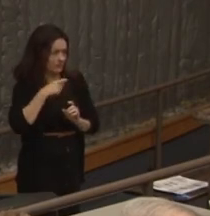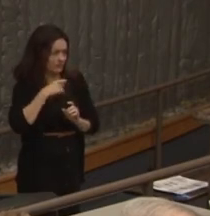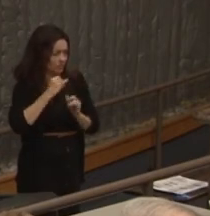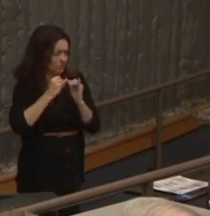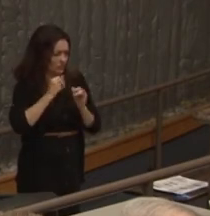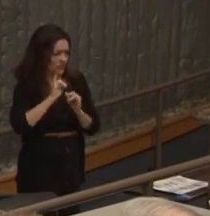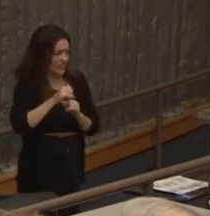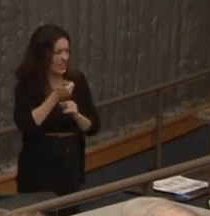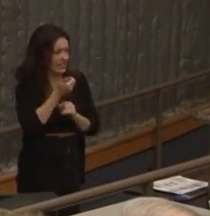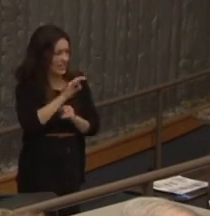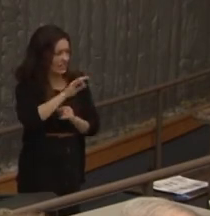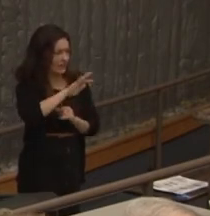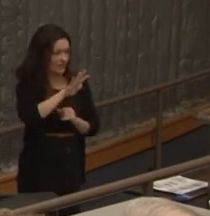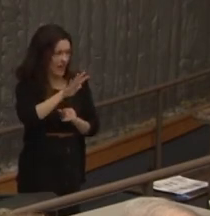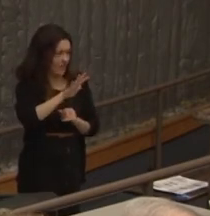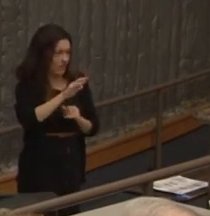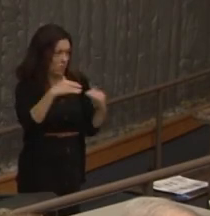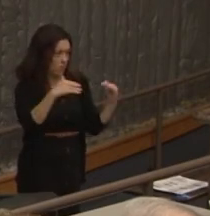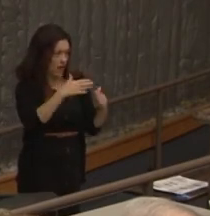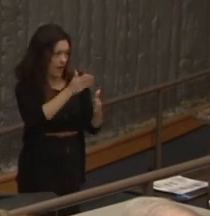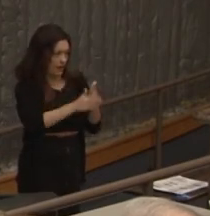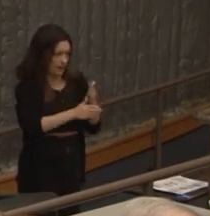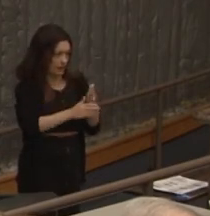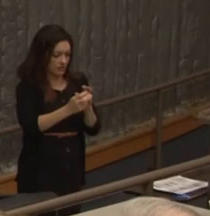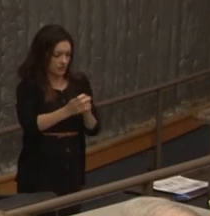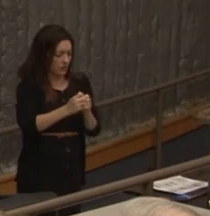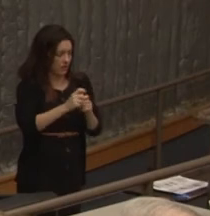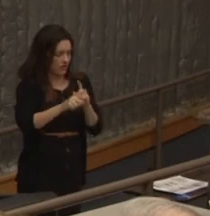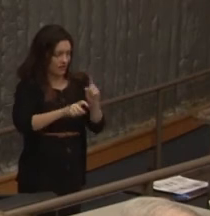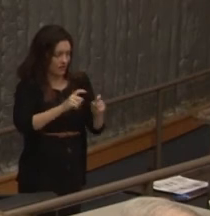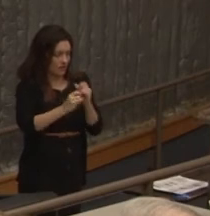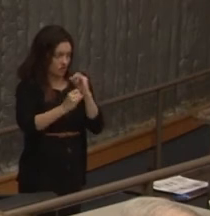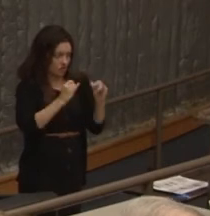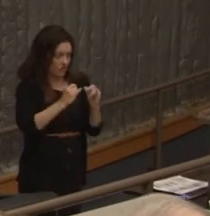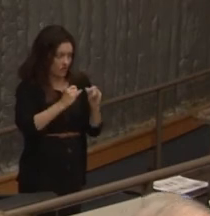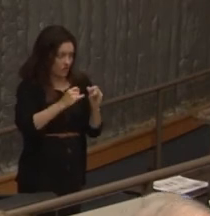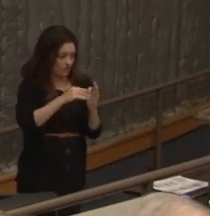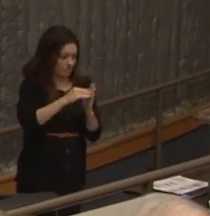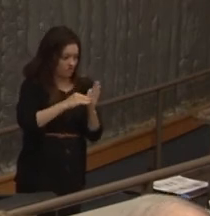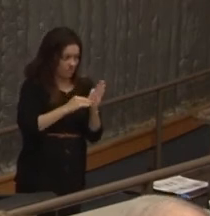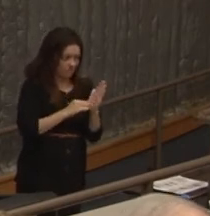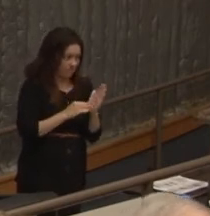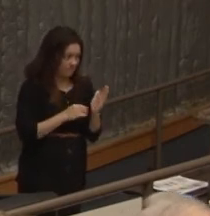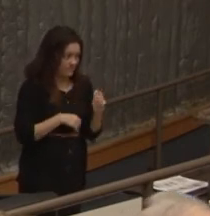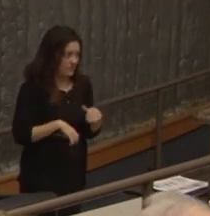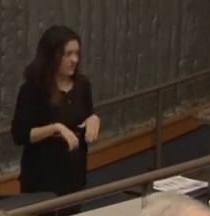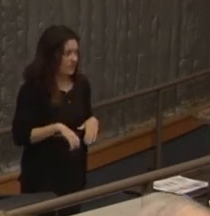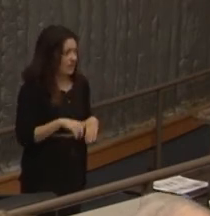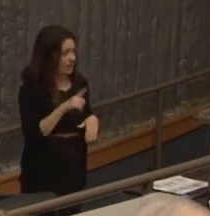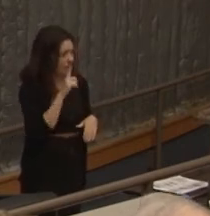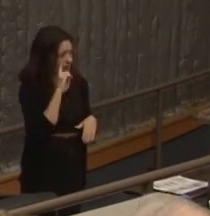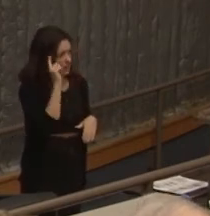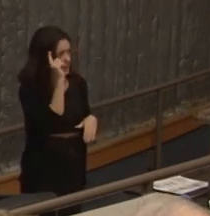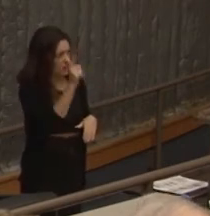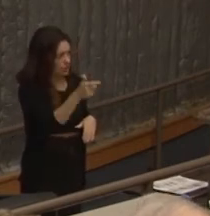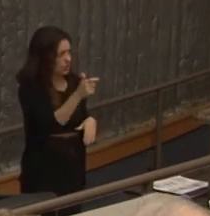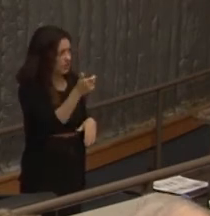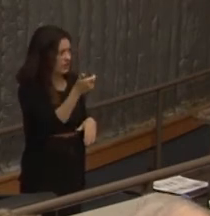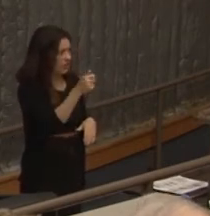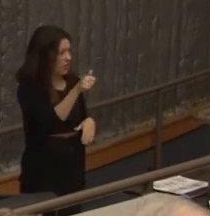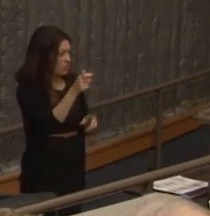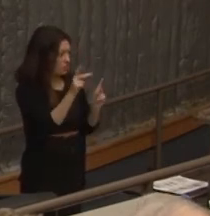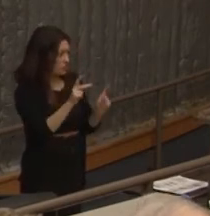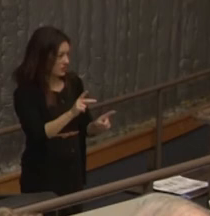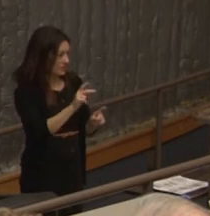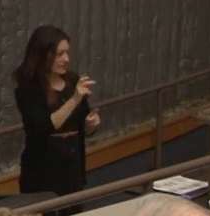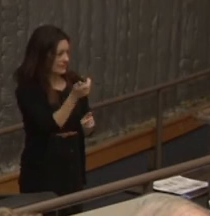in 1945, as soon as the war ended. Yad Vashem, maybe in the 60s, started interviewing in